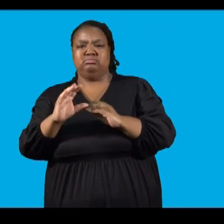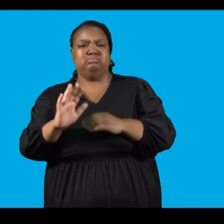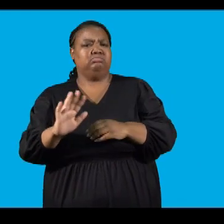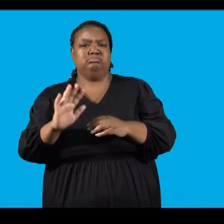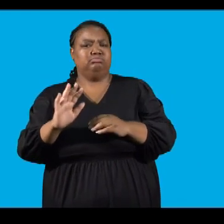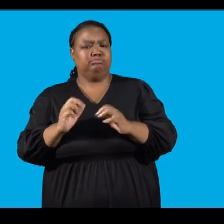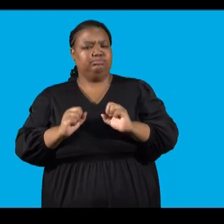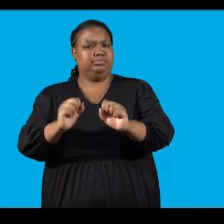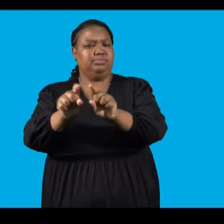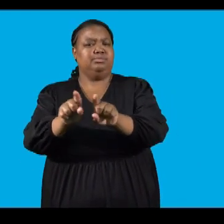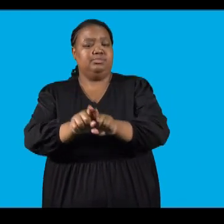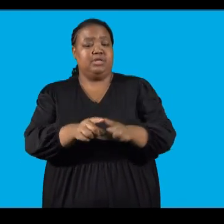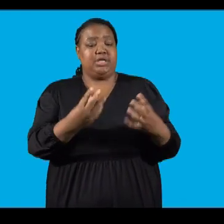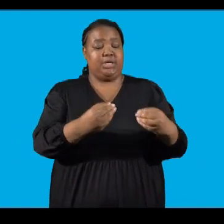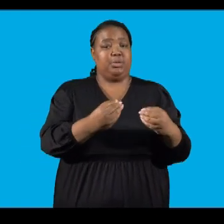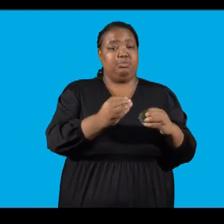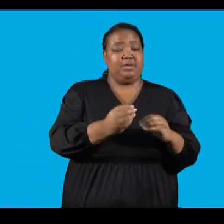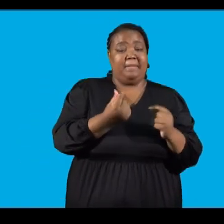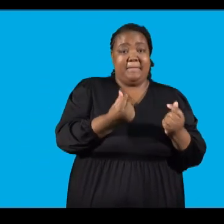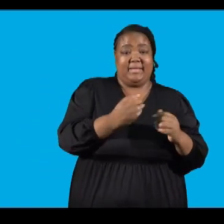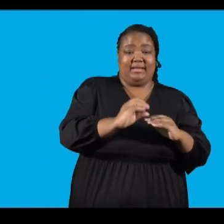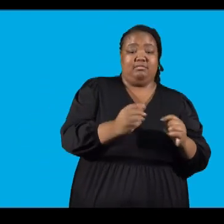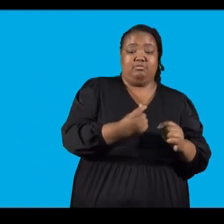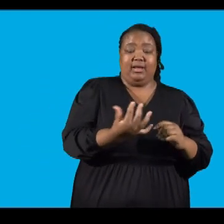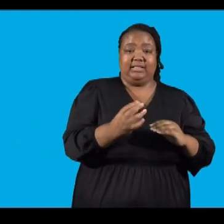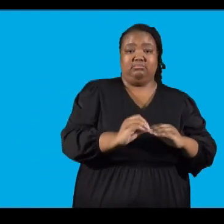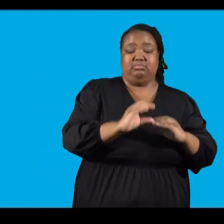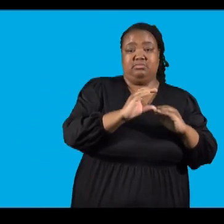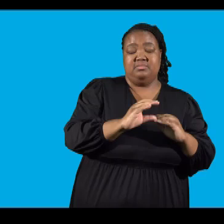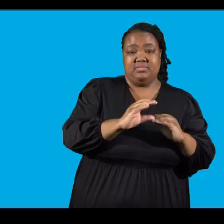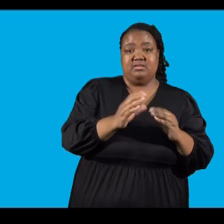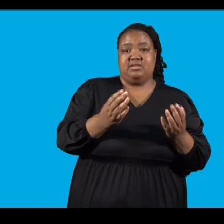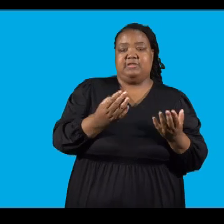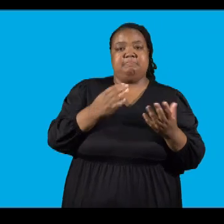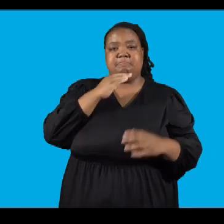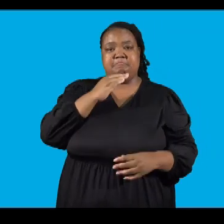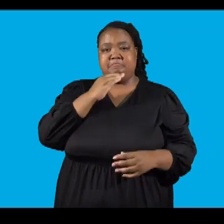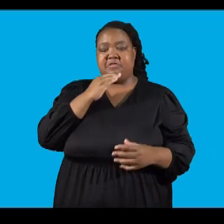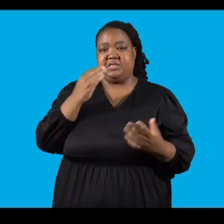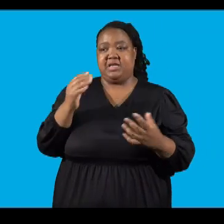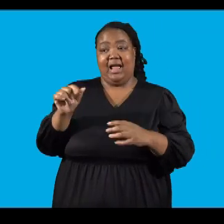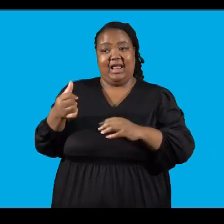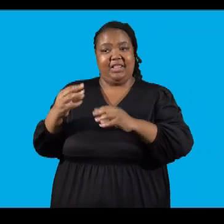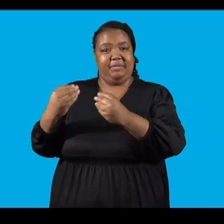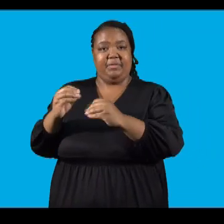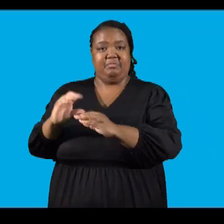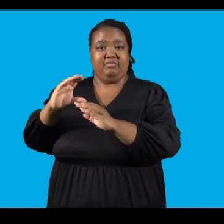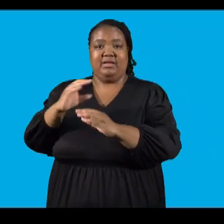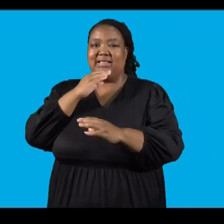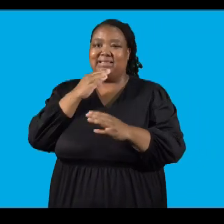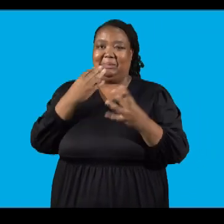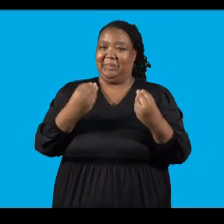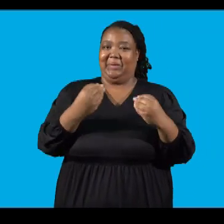well. So when the firm increases its price and other firms do not increase their prices, it is just as good as